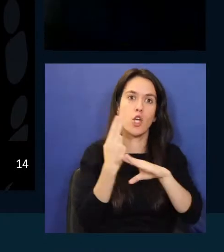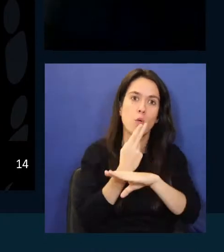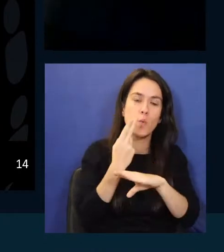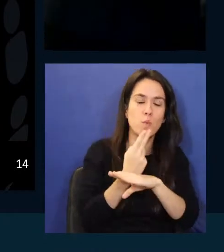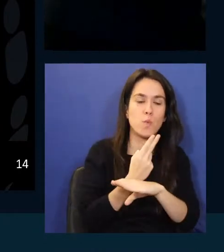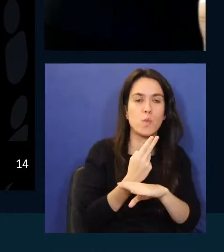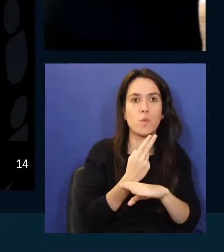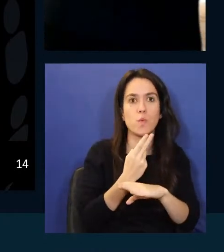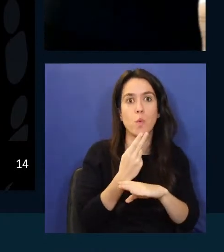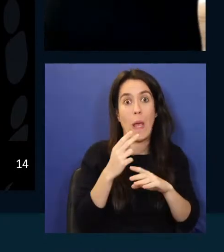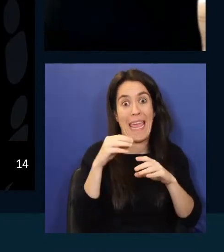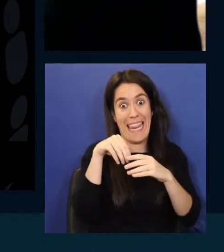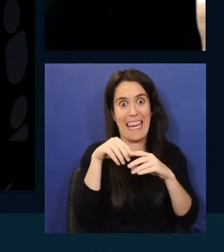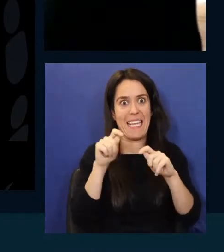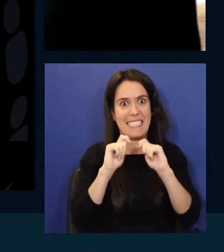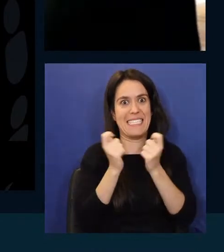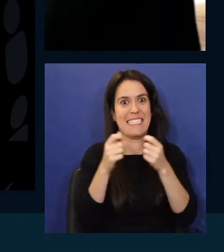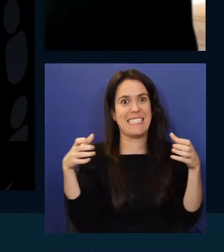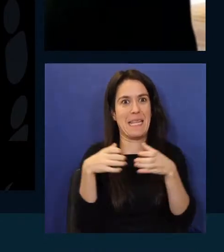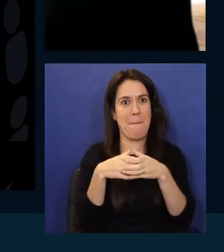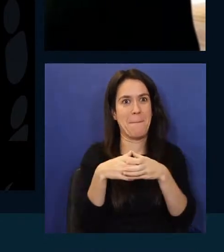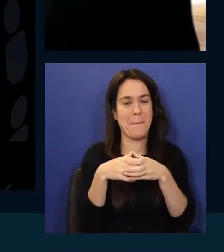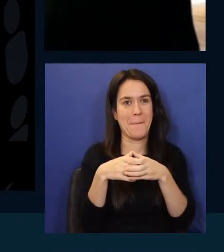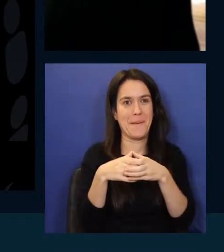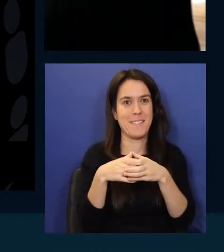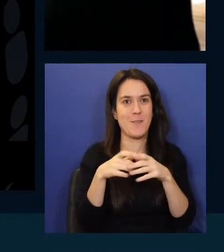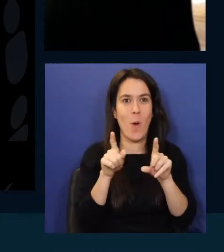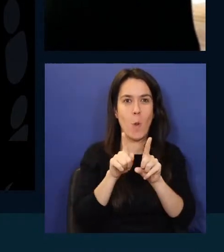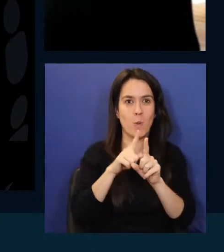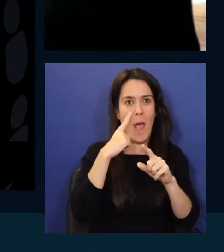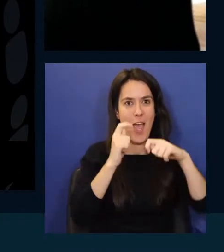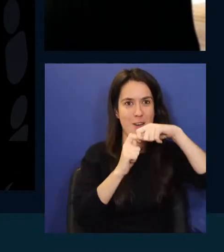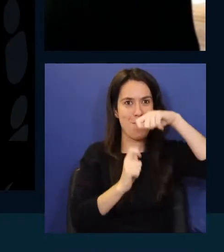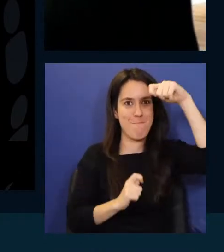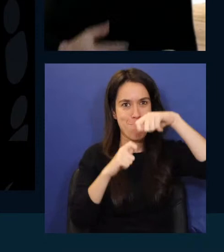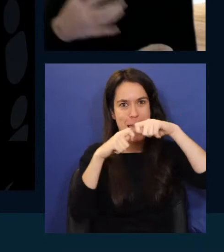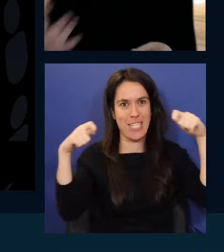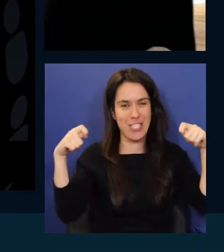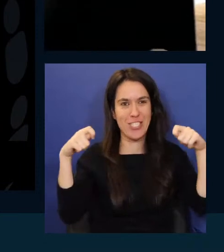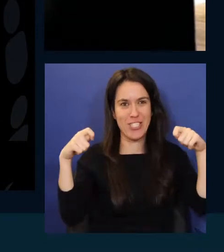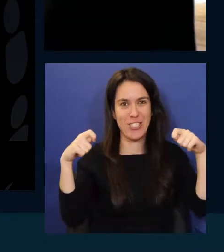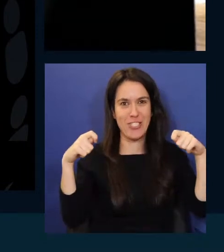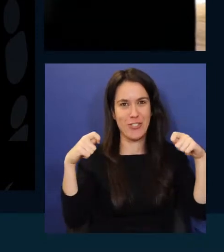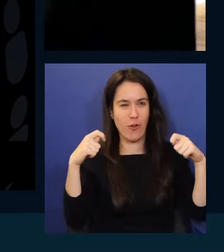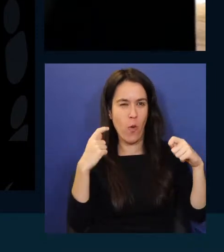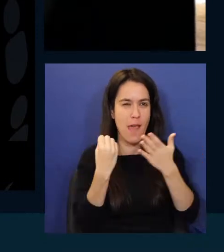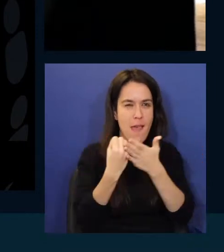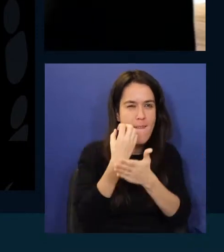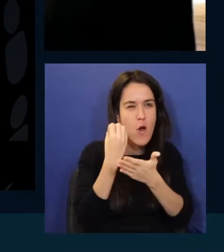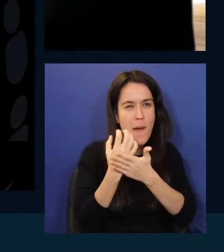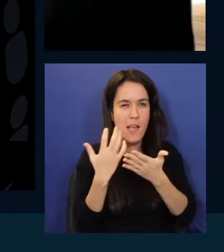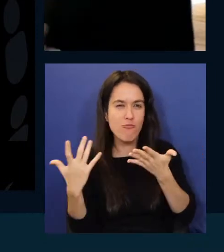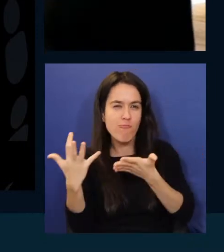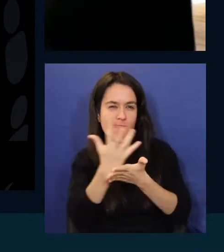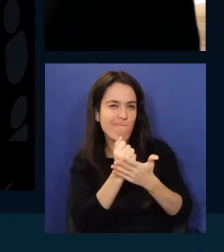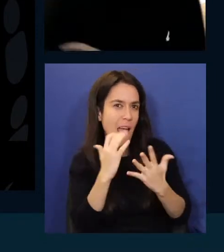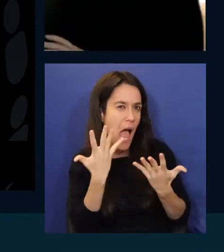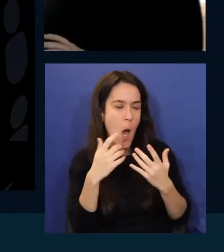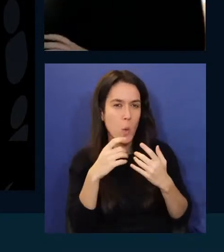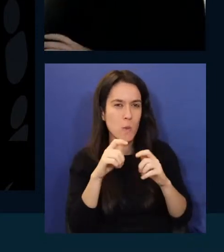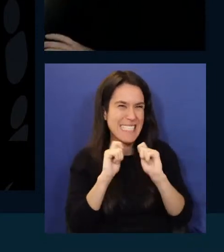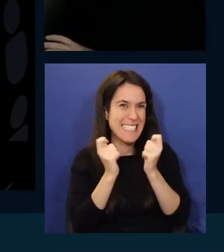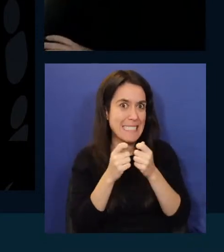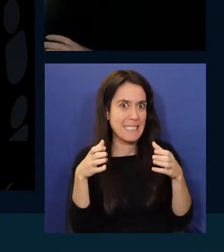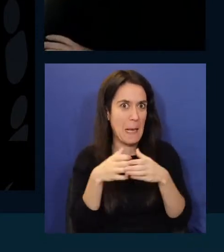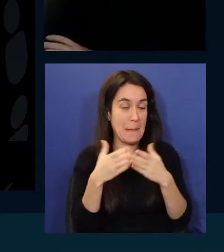within Teams and measuring Teams and gaining some insights into how Teams is being used these